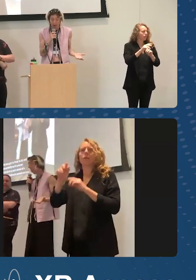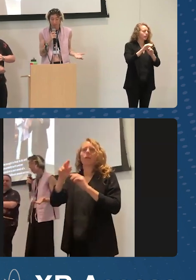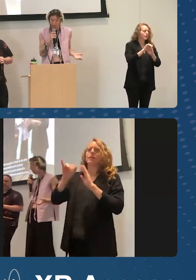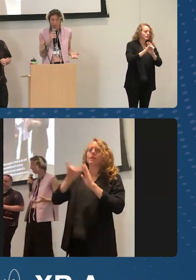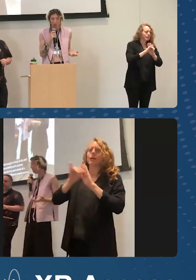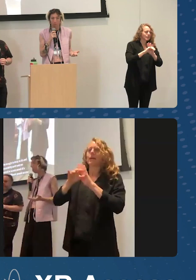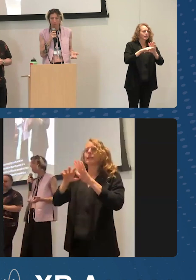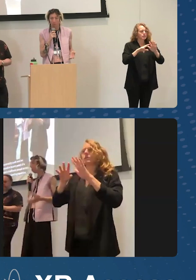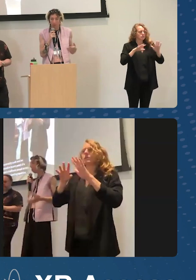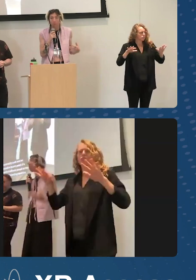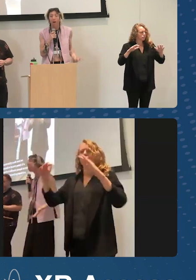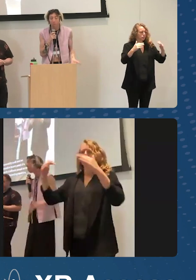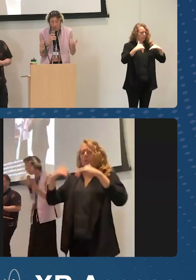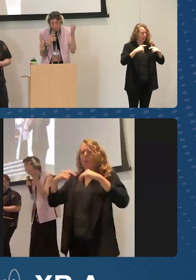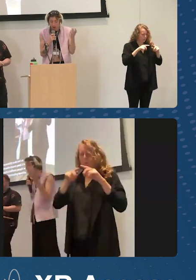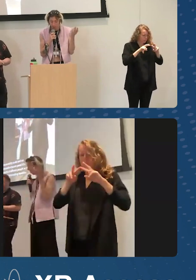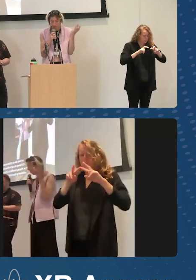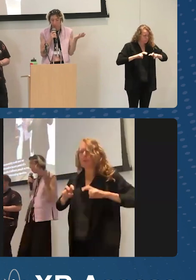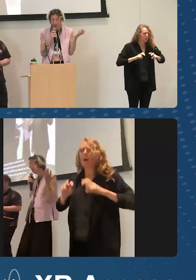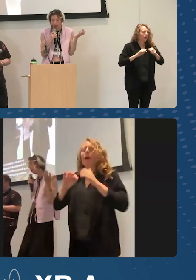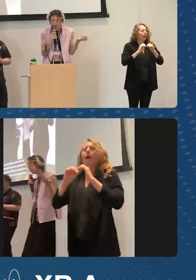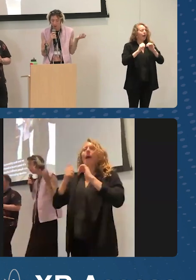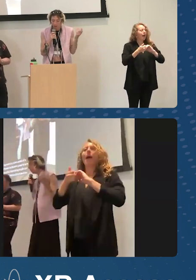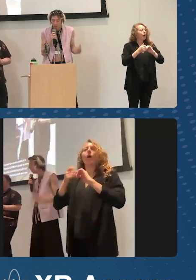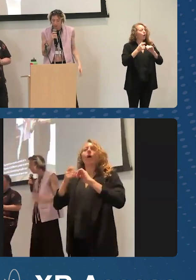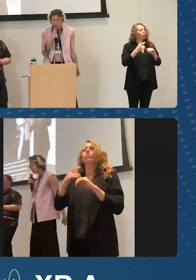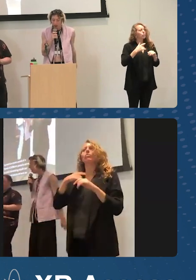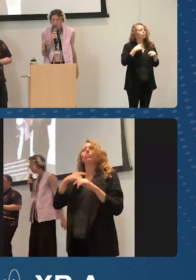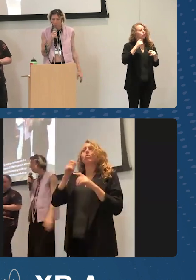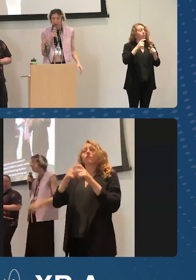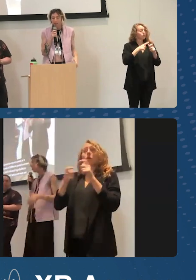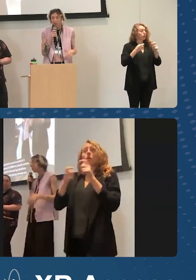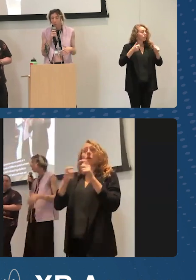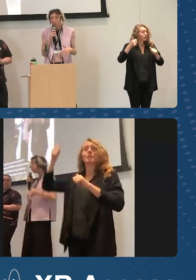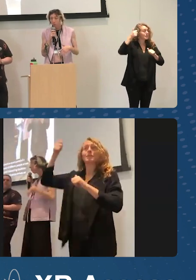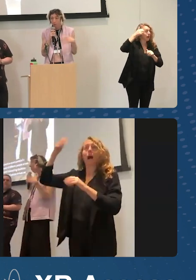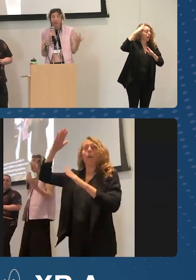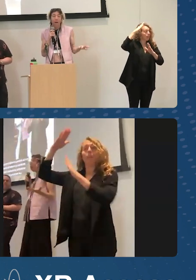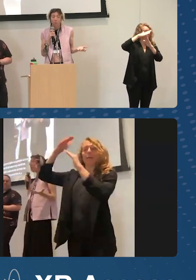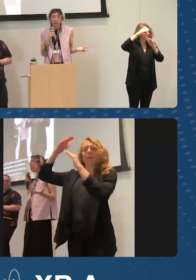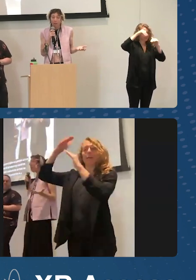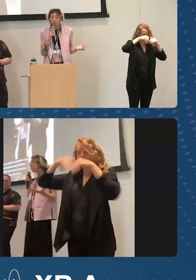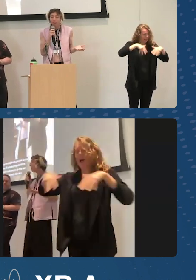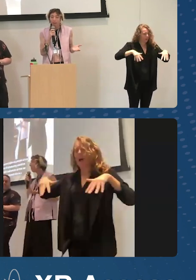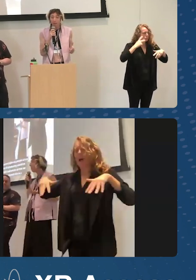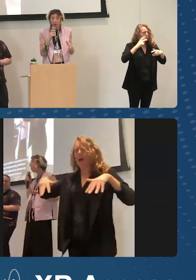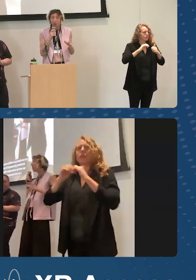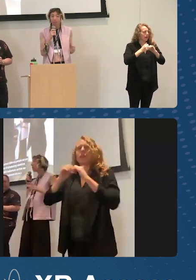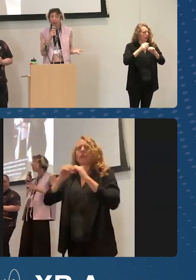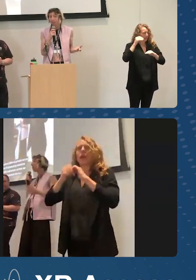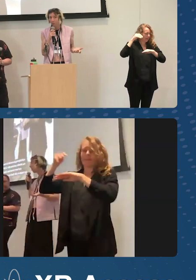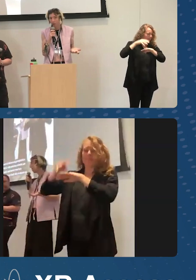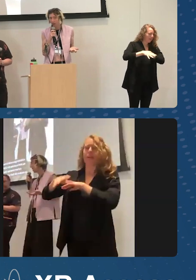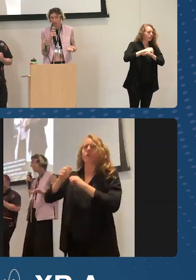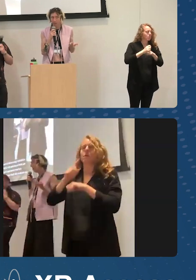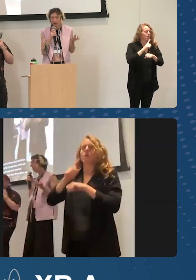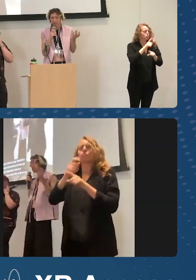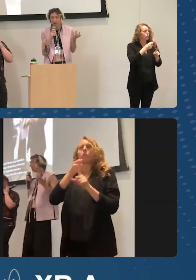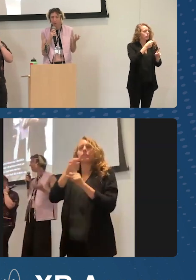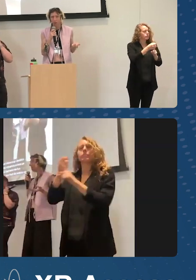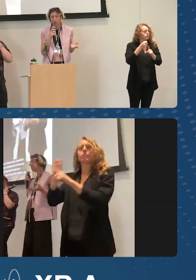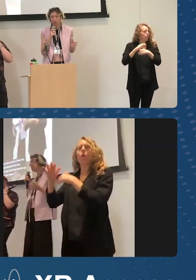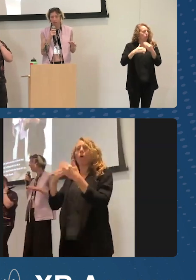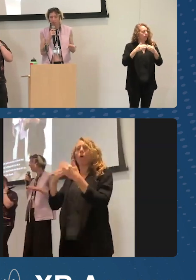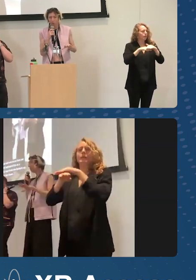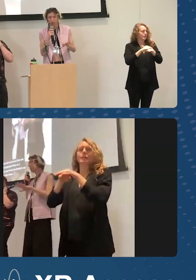holistic way from the bottom up, not the top down. And so from that, we implemented alt text, and we, as far as